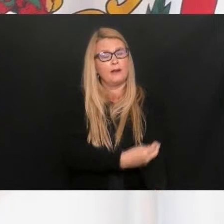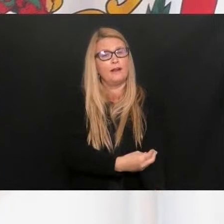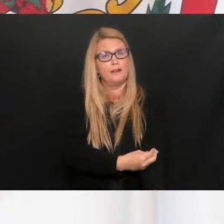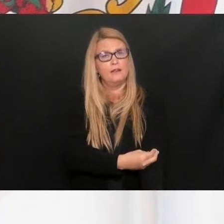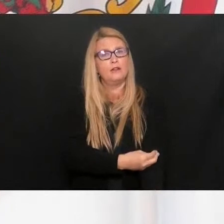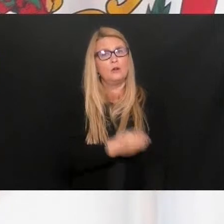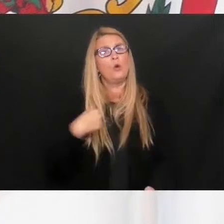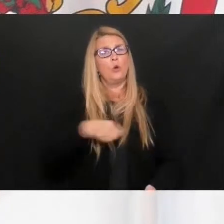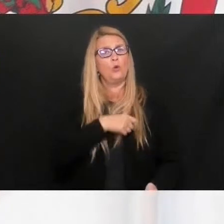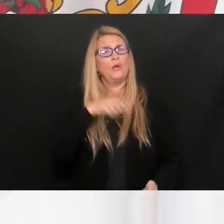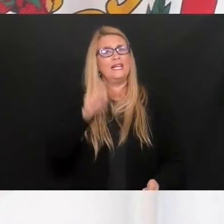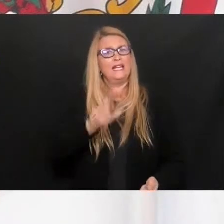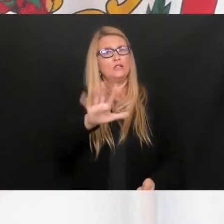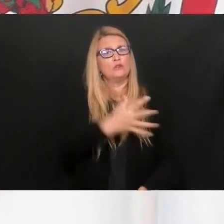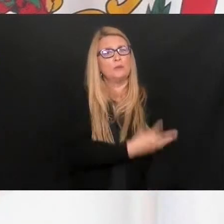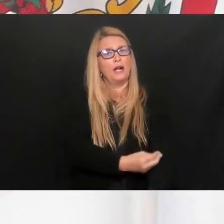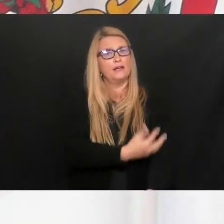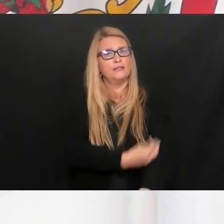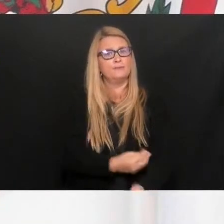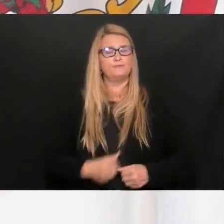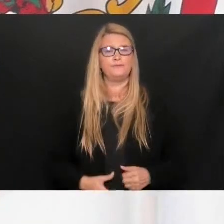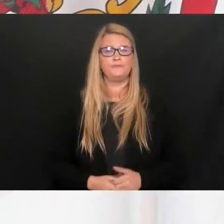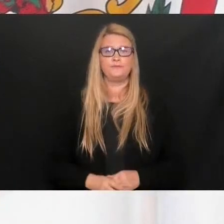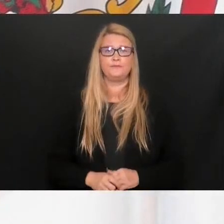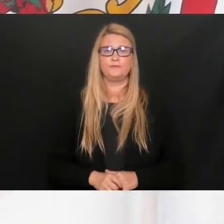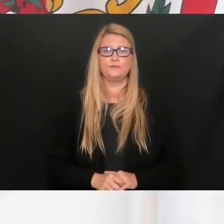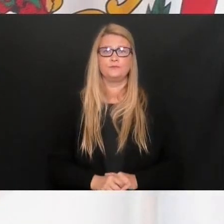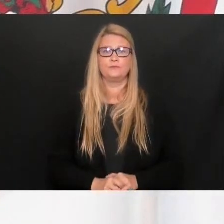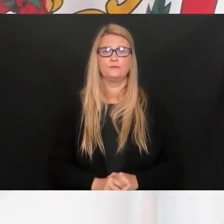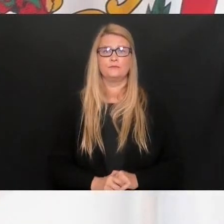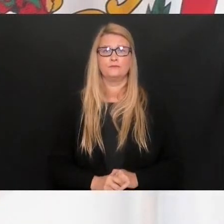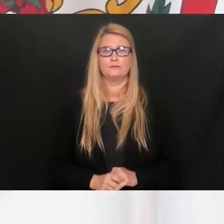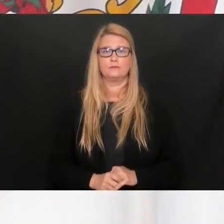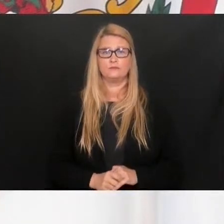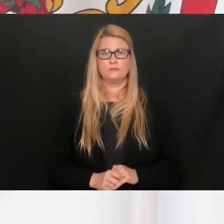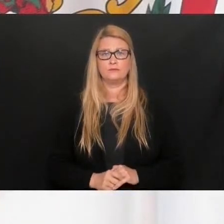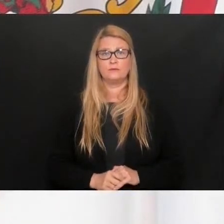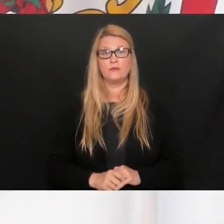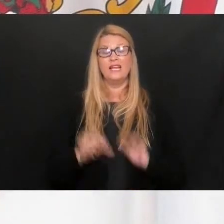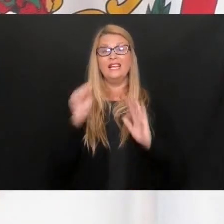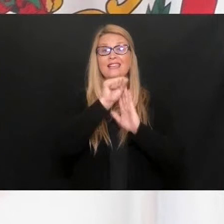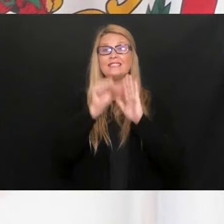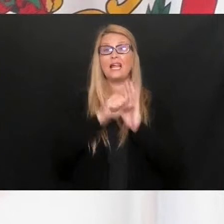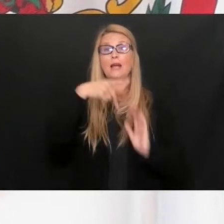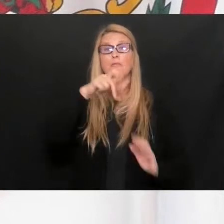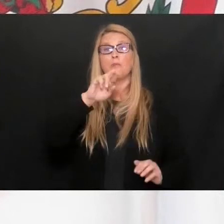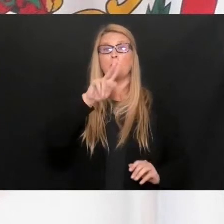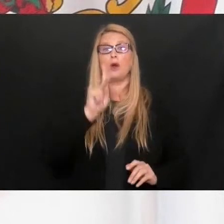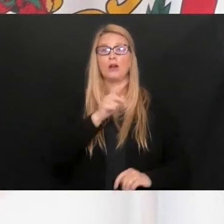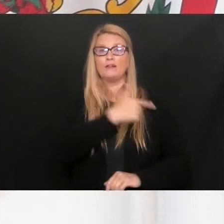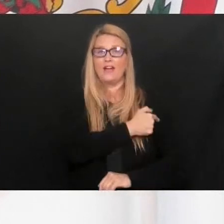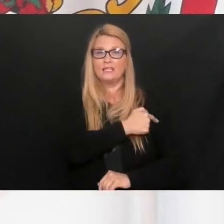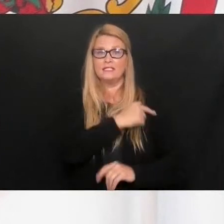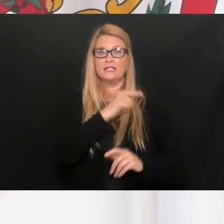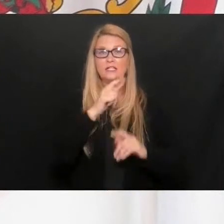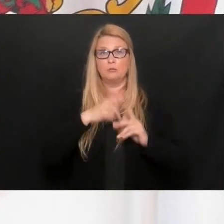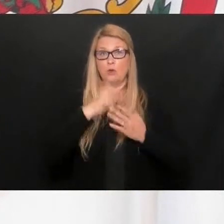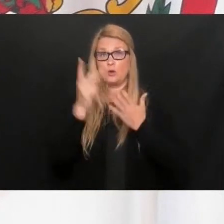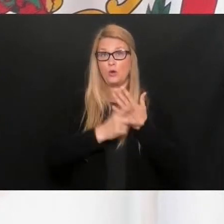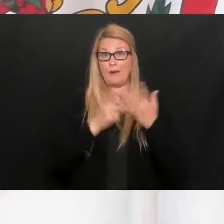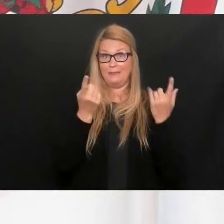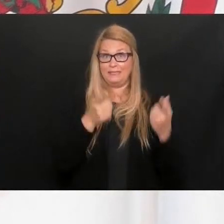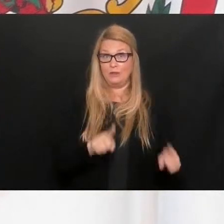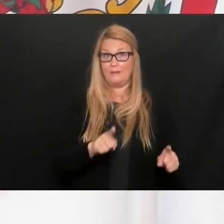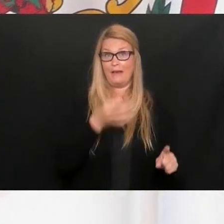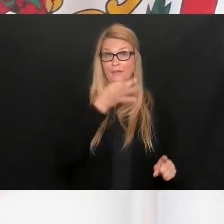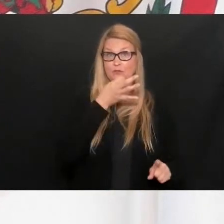We need it. We really need it. From the standpoint of our state parks vaccinations, you know, we're on our way there. You know, as part of the